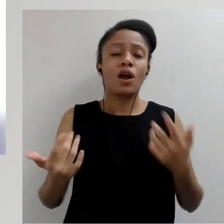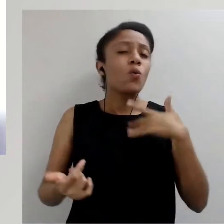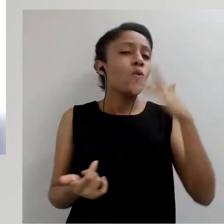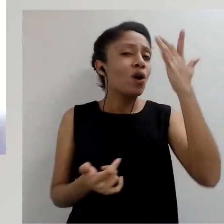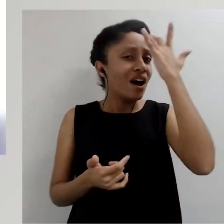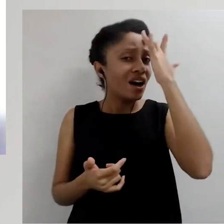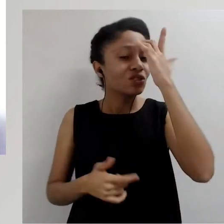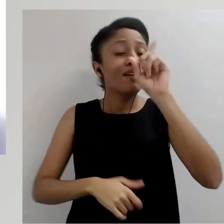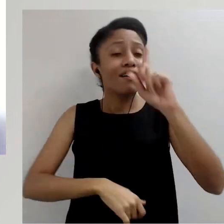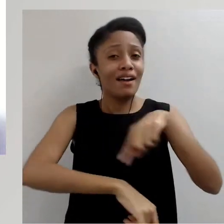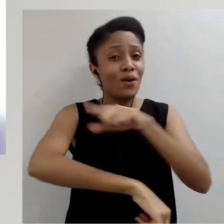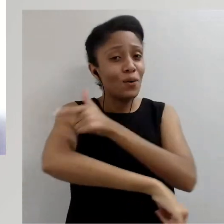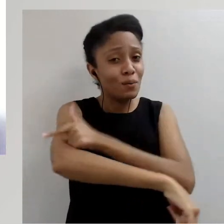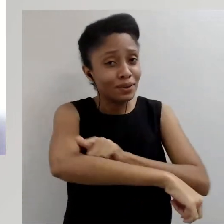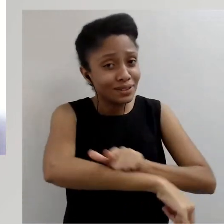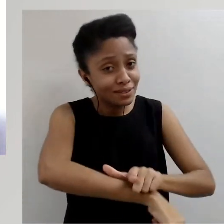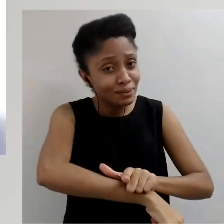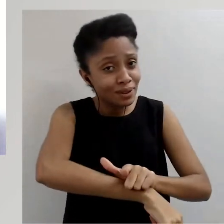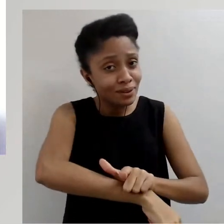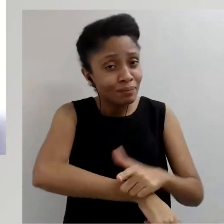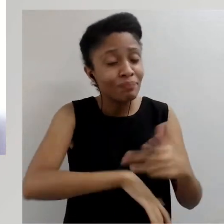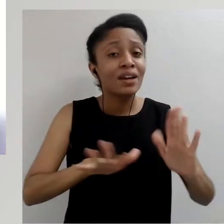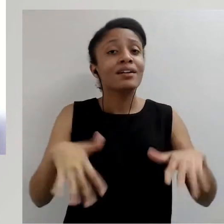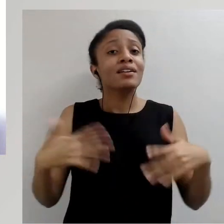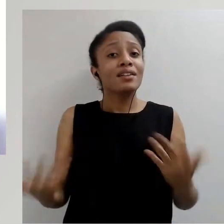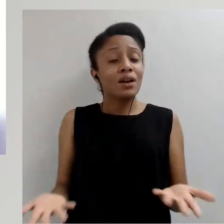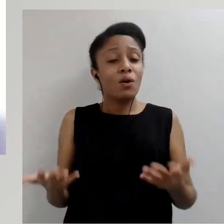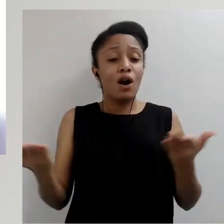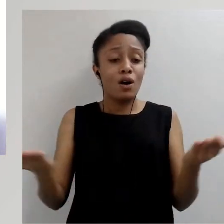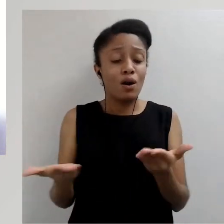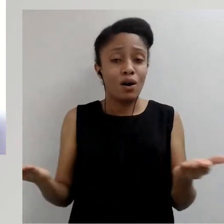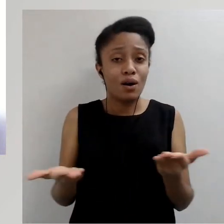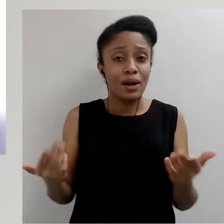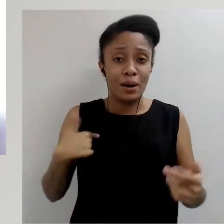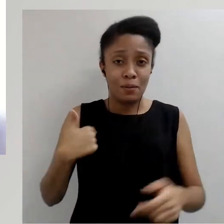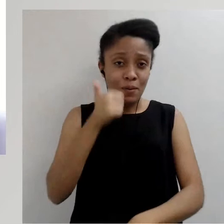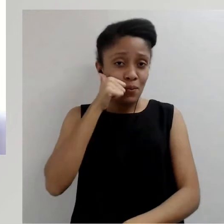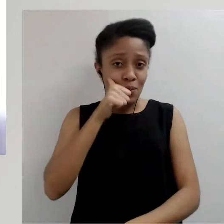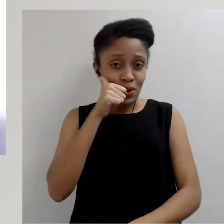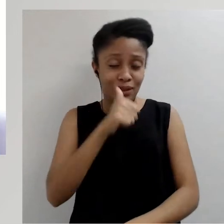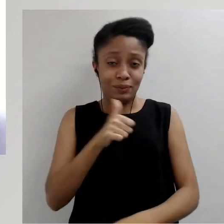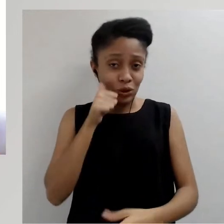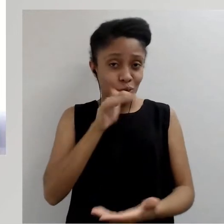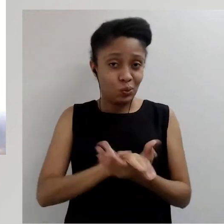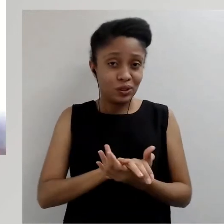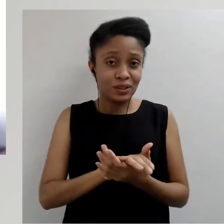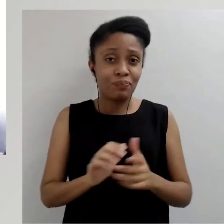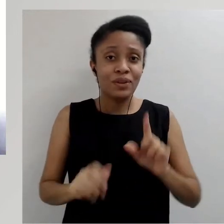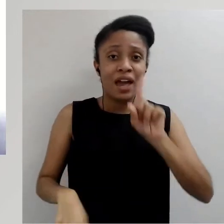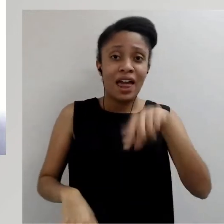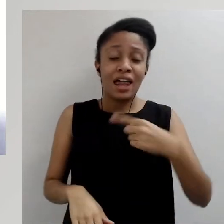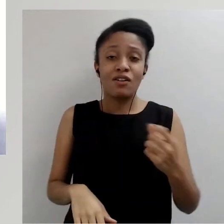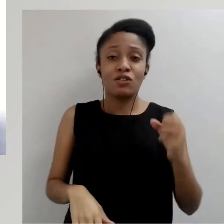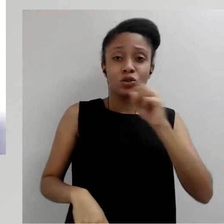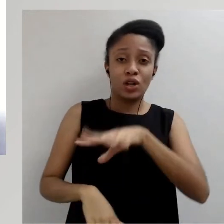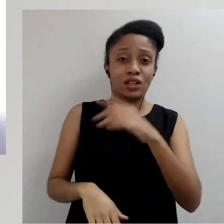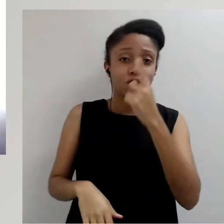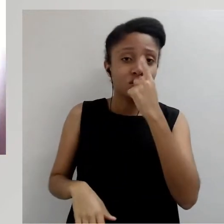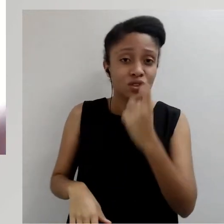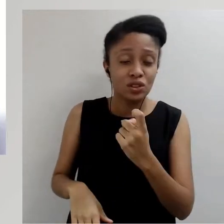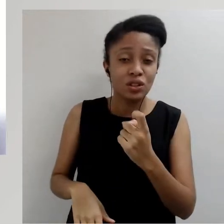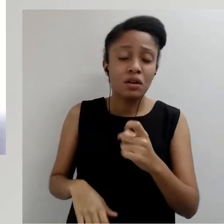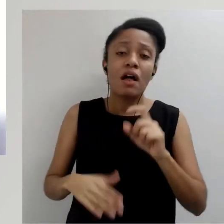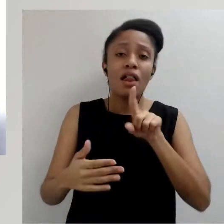So I believe that everything goes through a change of behavior. Well, I can tell you that my